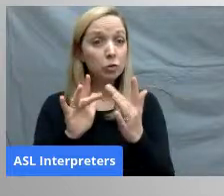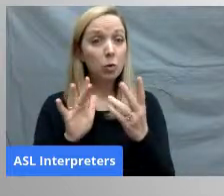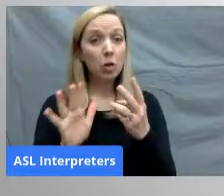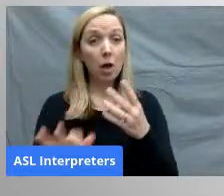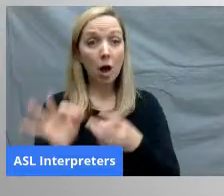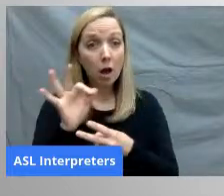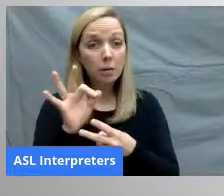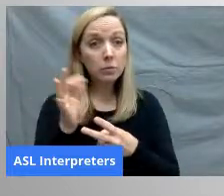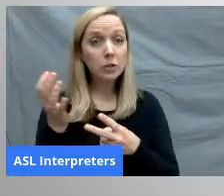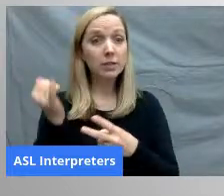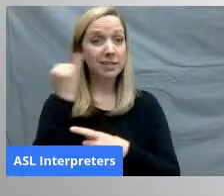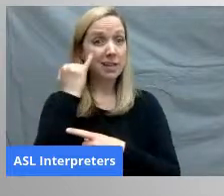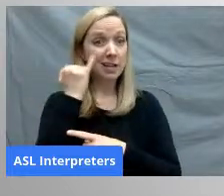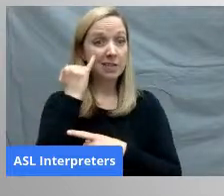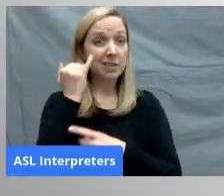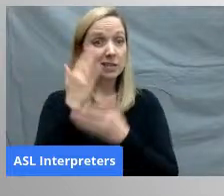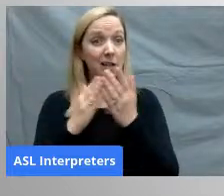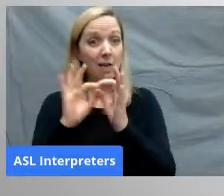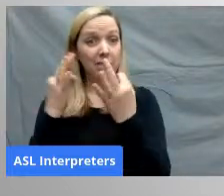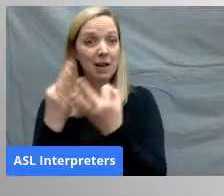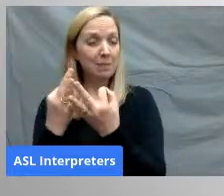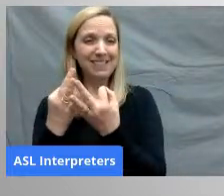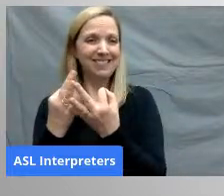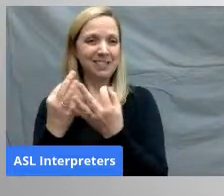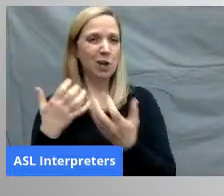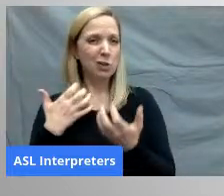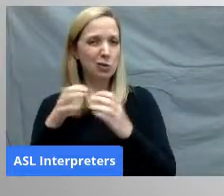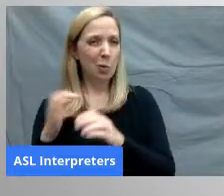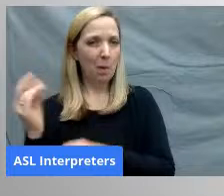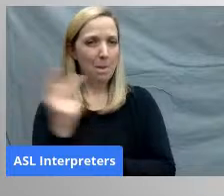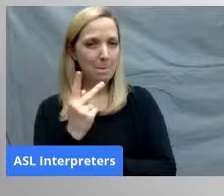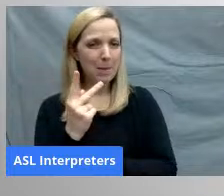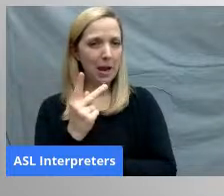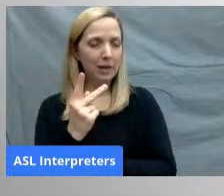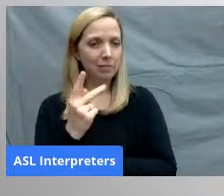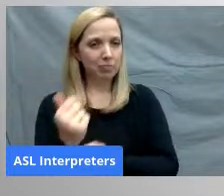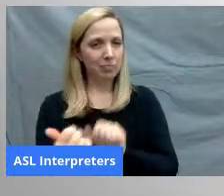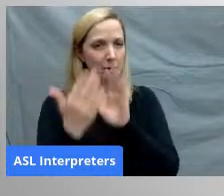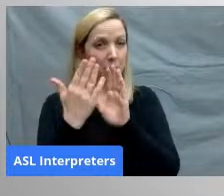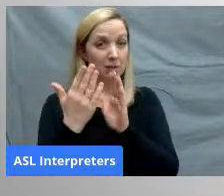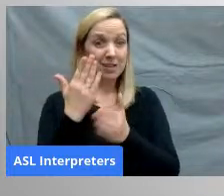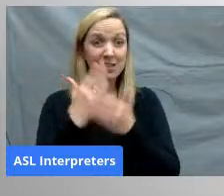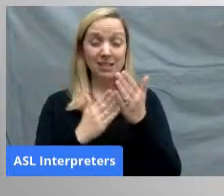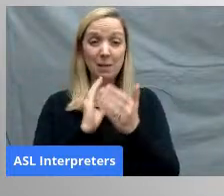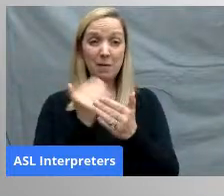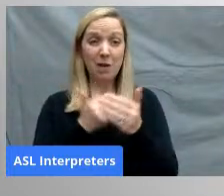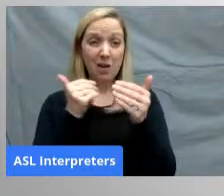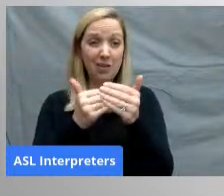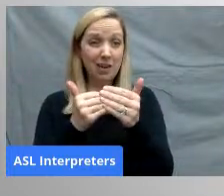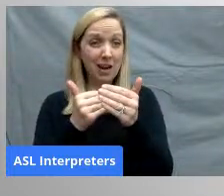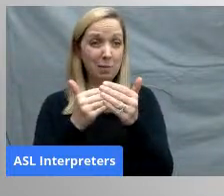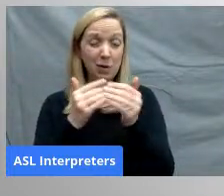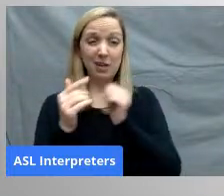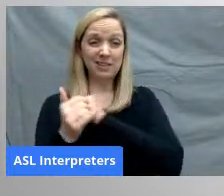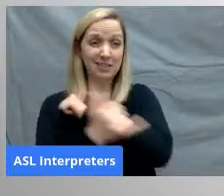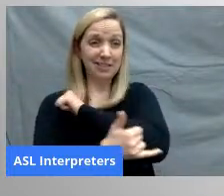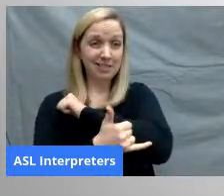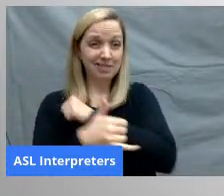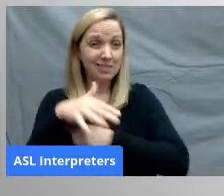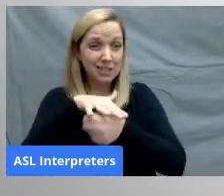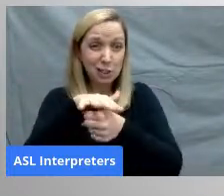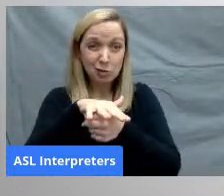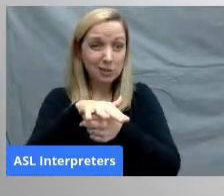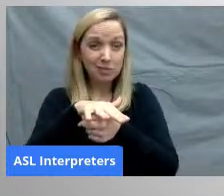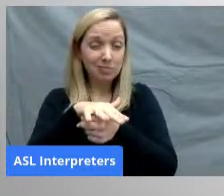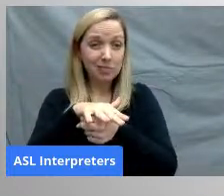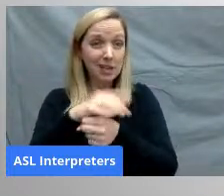coming back in person, which some of our neighboring districts have not. Some of our neighboring districts said, everyone come, you know, you all come back to